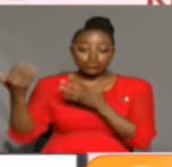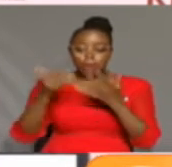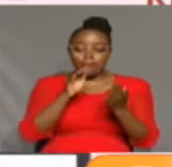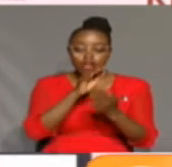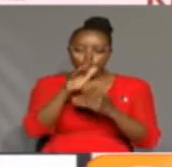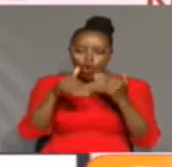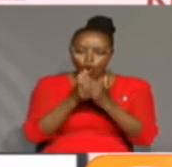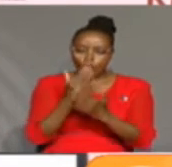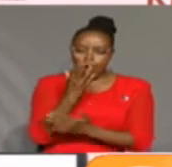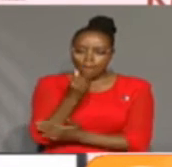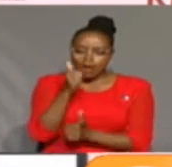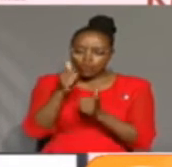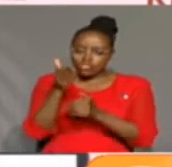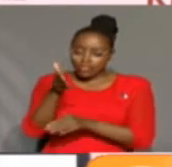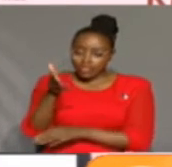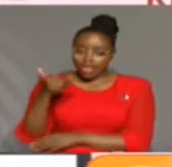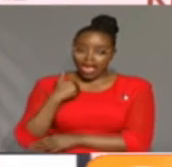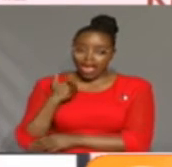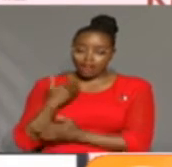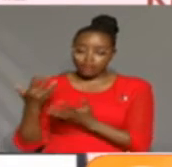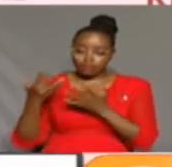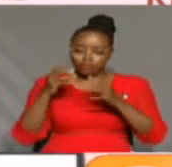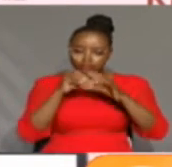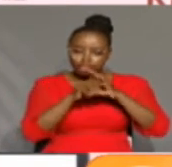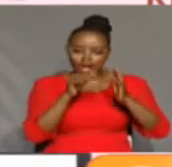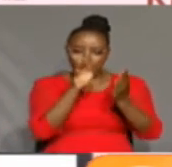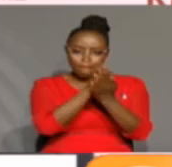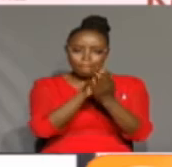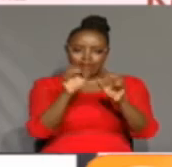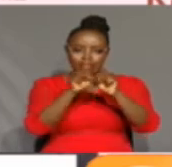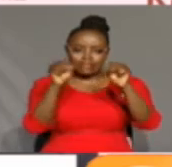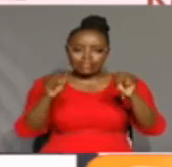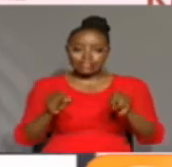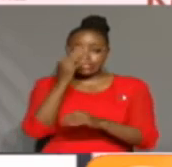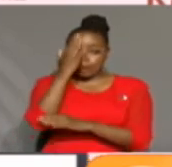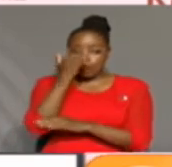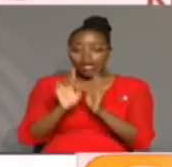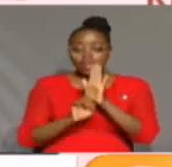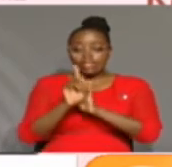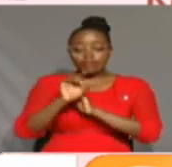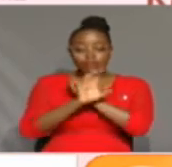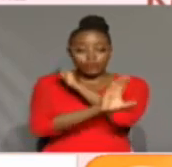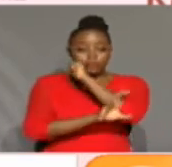money which you have with you, put it in the bank system so that we can all develop this country.